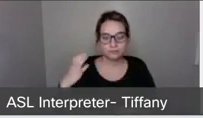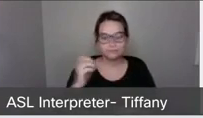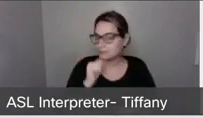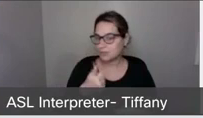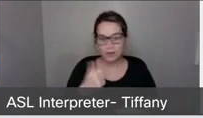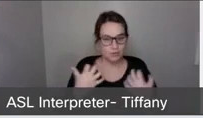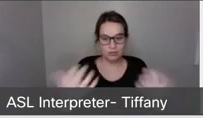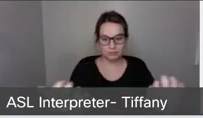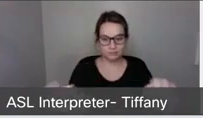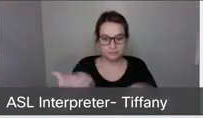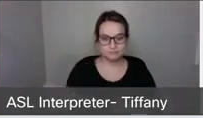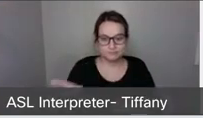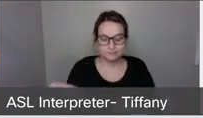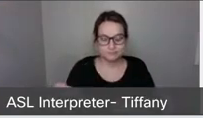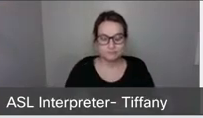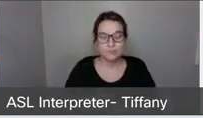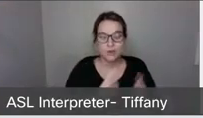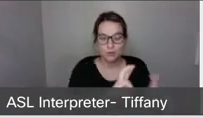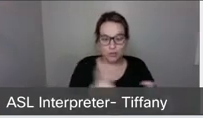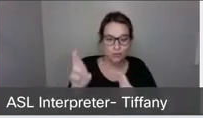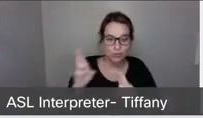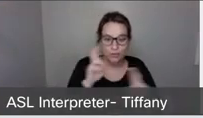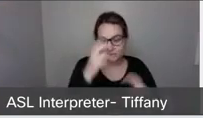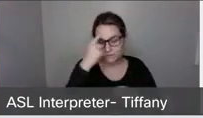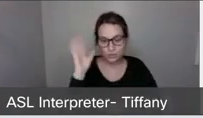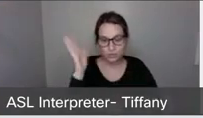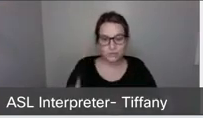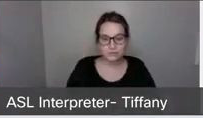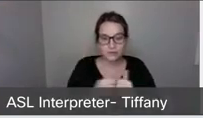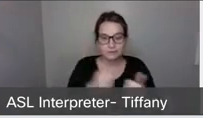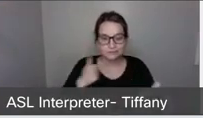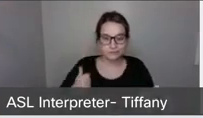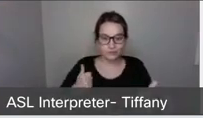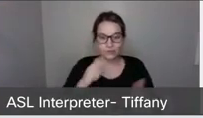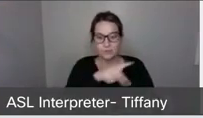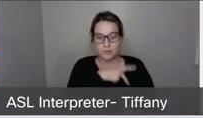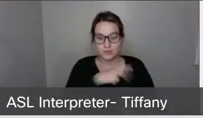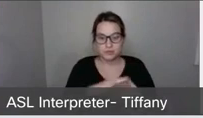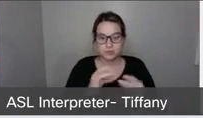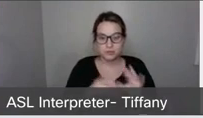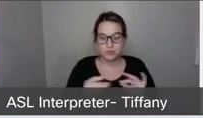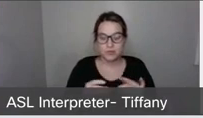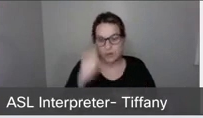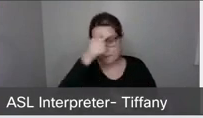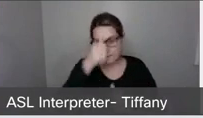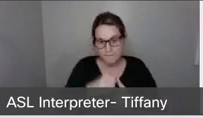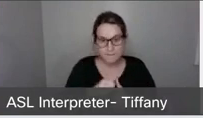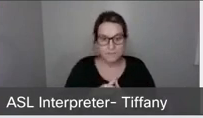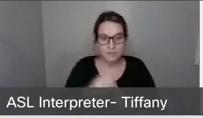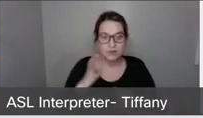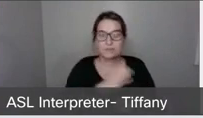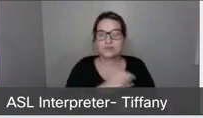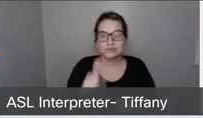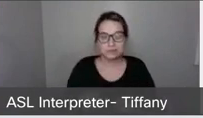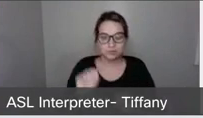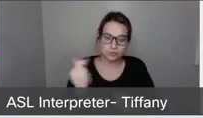audience present. Please show respect for all speakers and avoid personal comments. Remember, the commission must hear all sides of an issue in order to